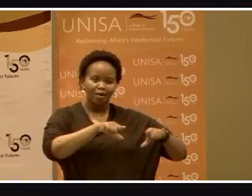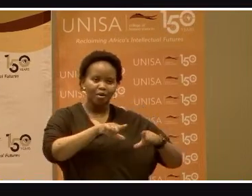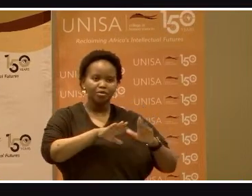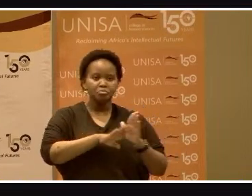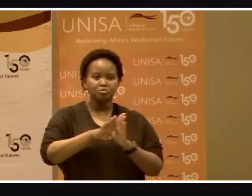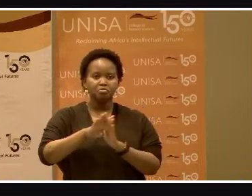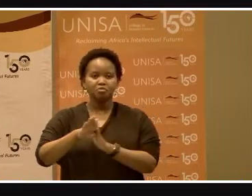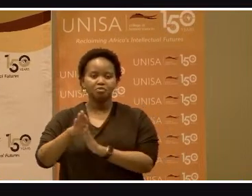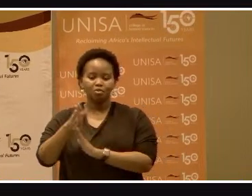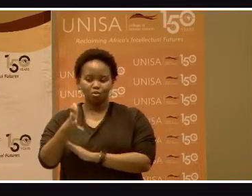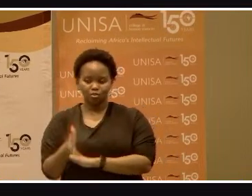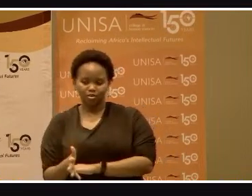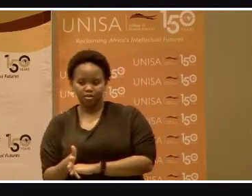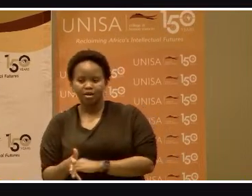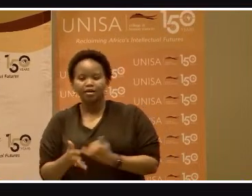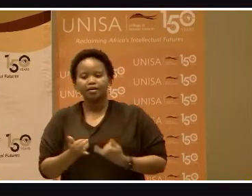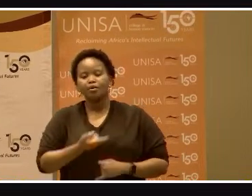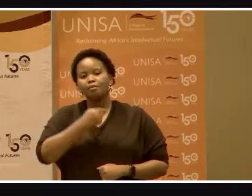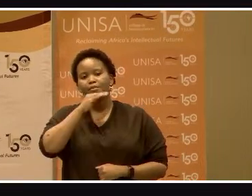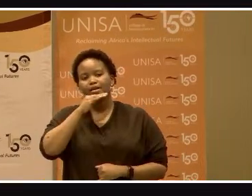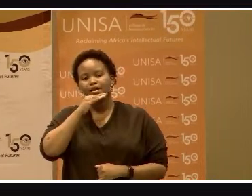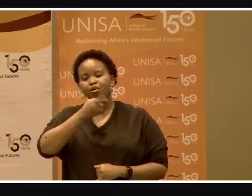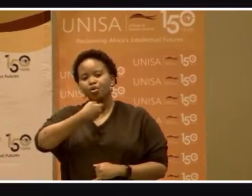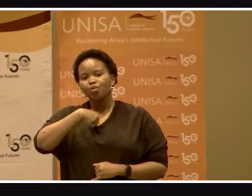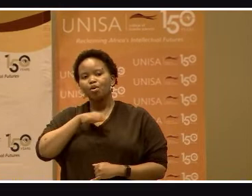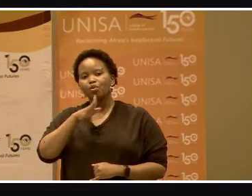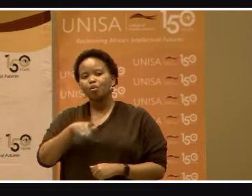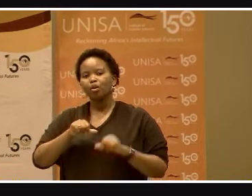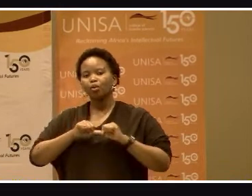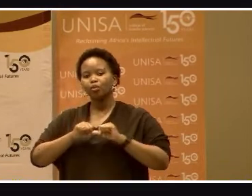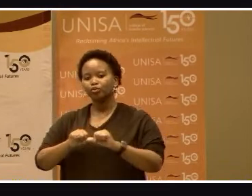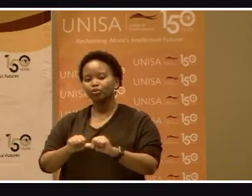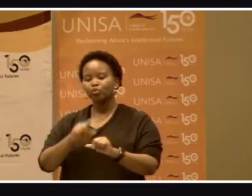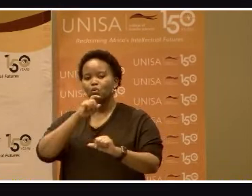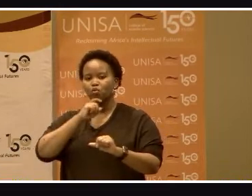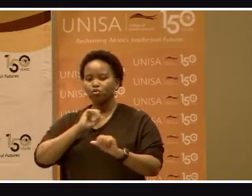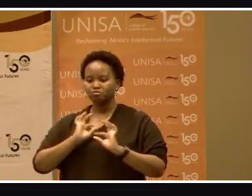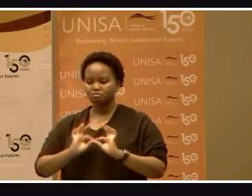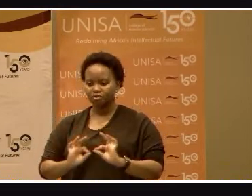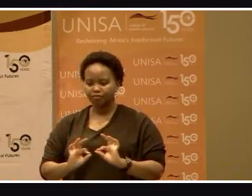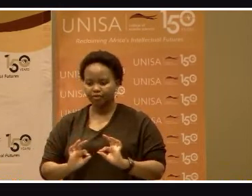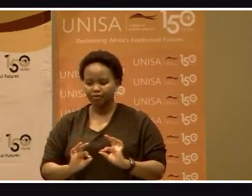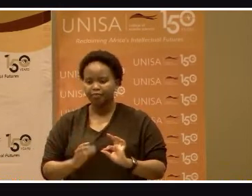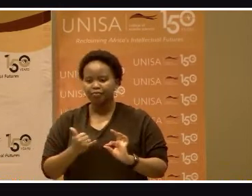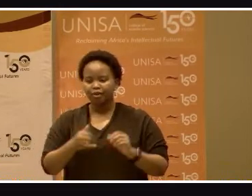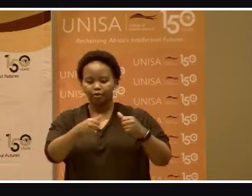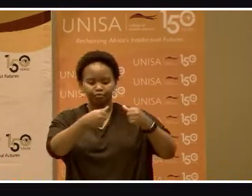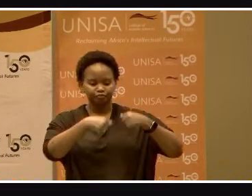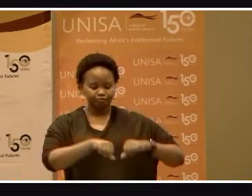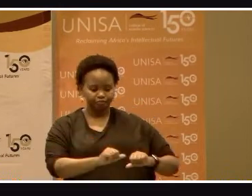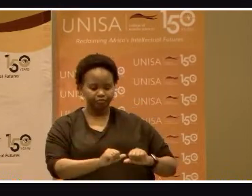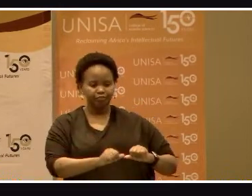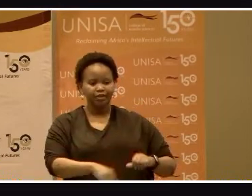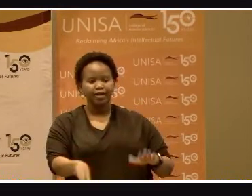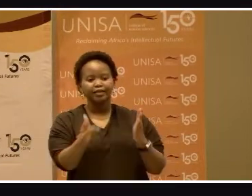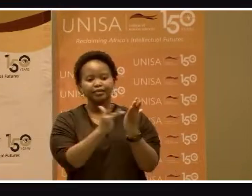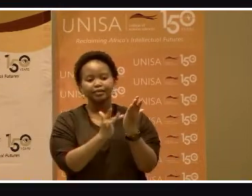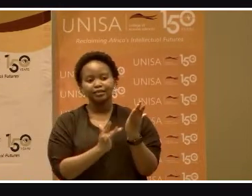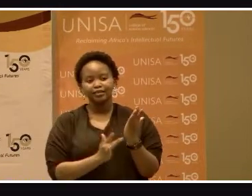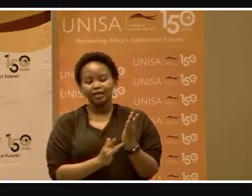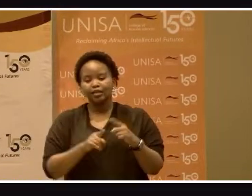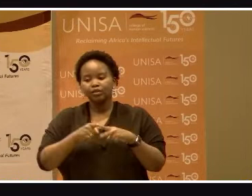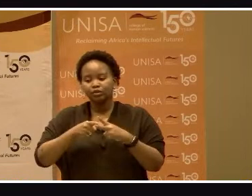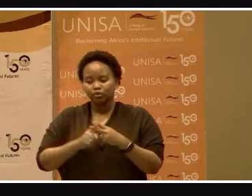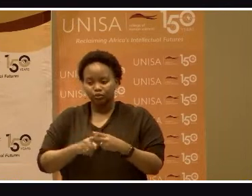that will help the language to continue surviving and thriving. The other tools and resources, of course, we can use. Thank